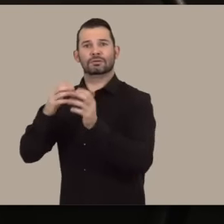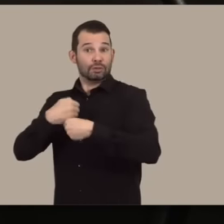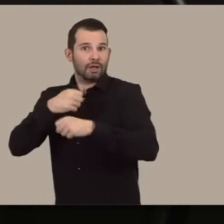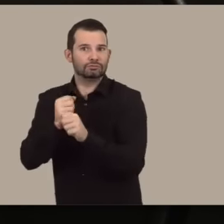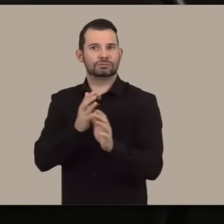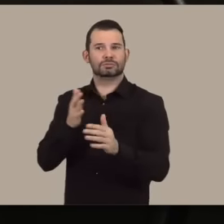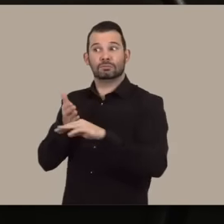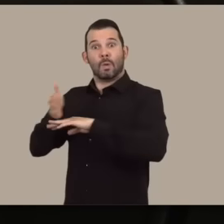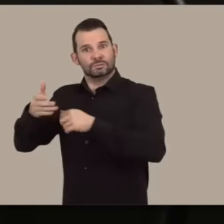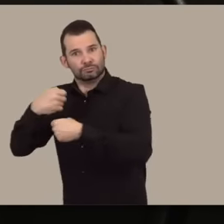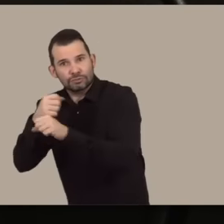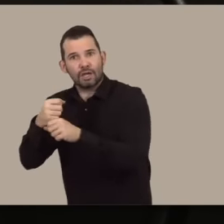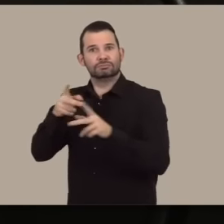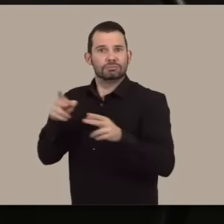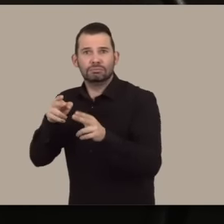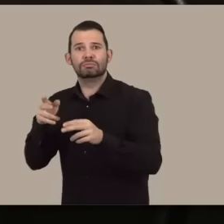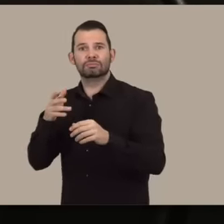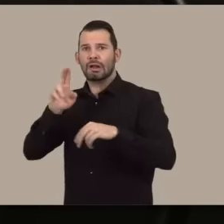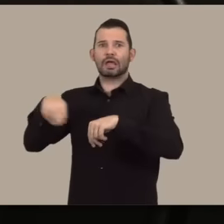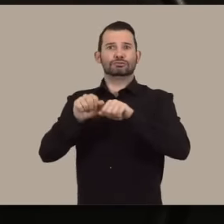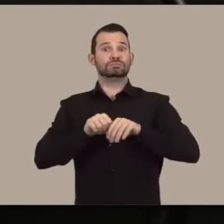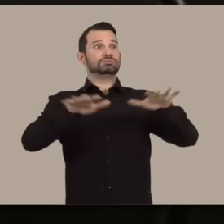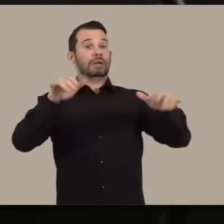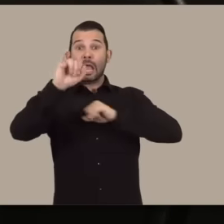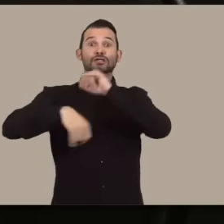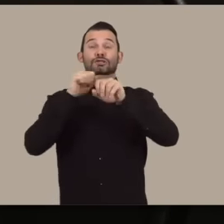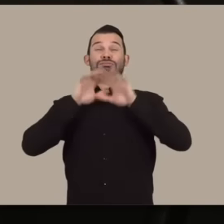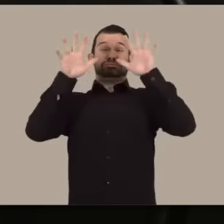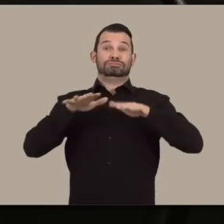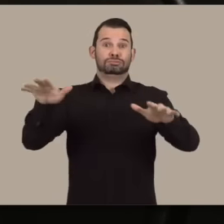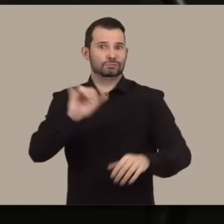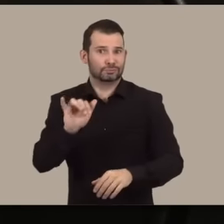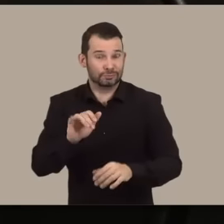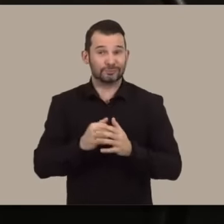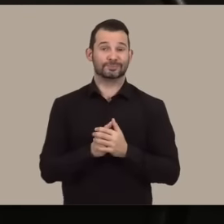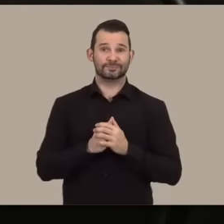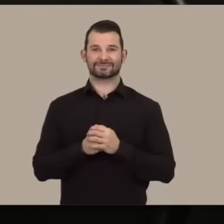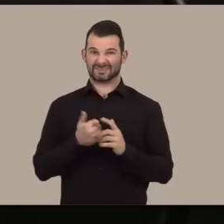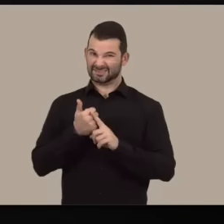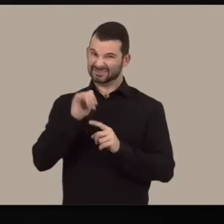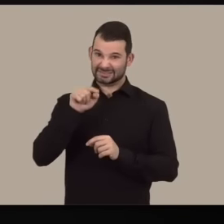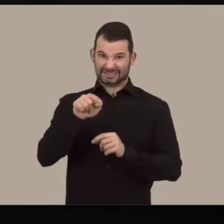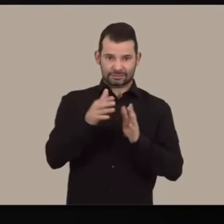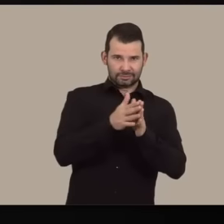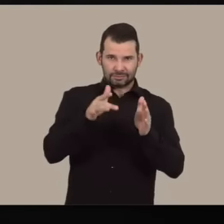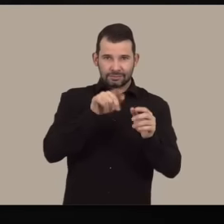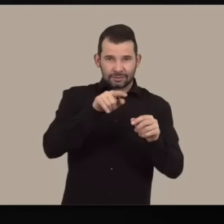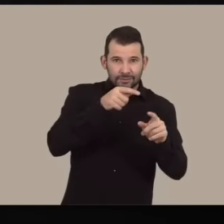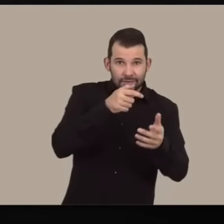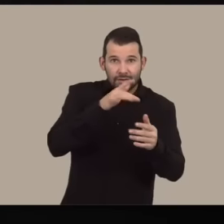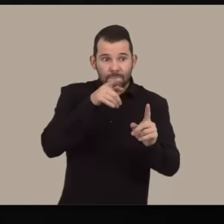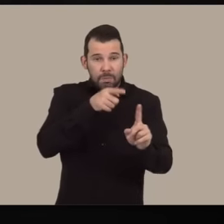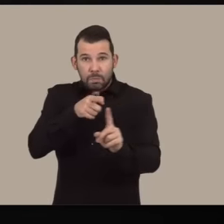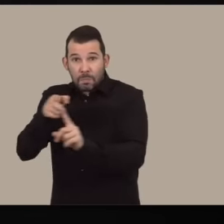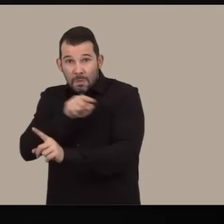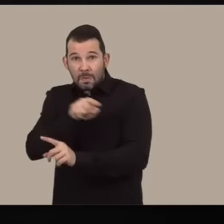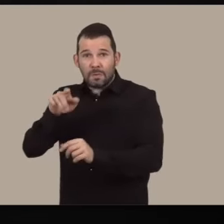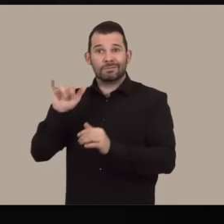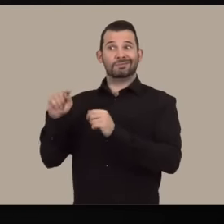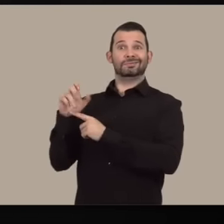development, from production to post-production, from national distribution to international. And it is here, at these